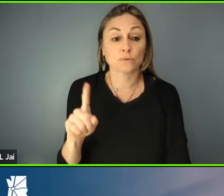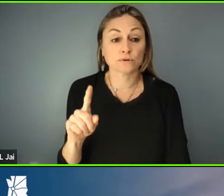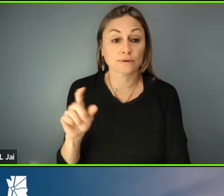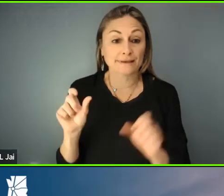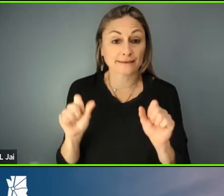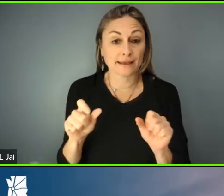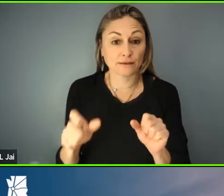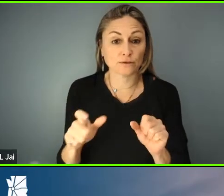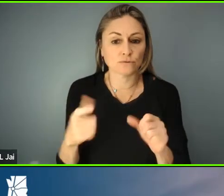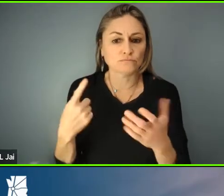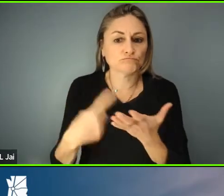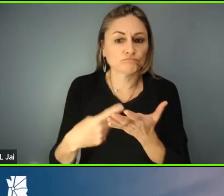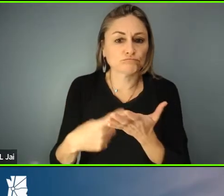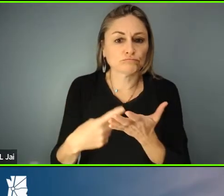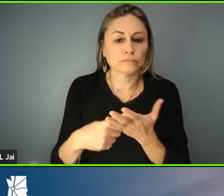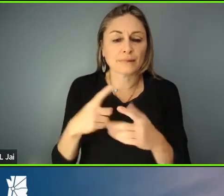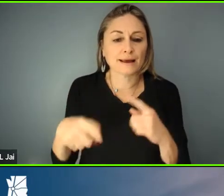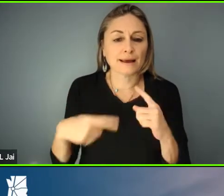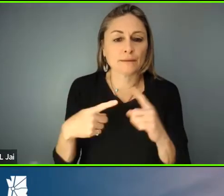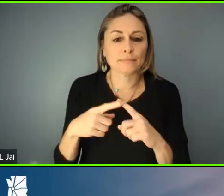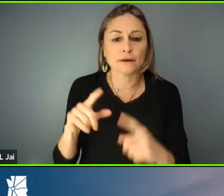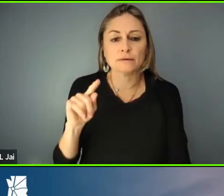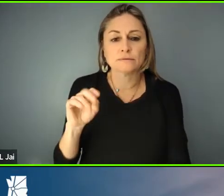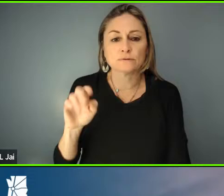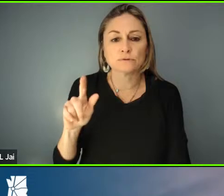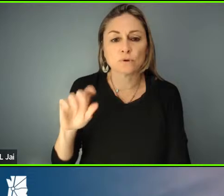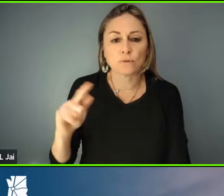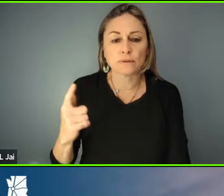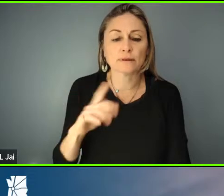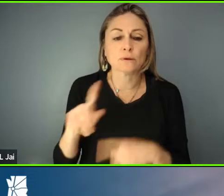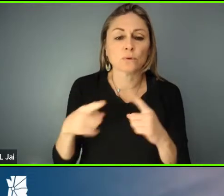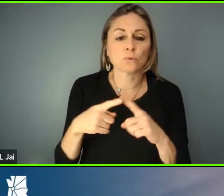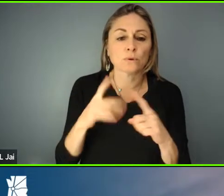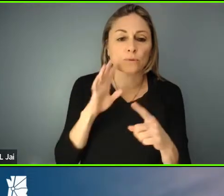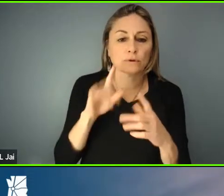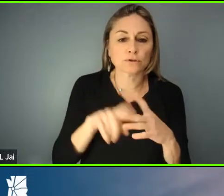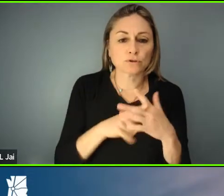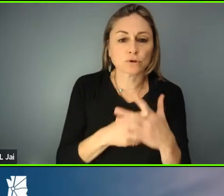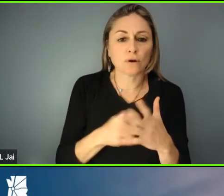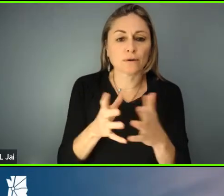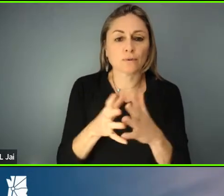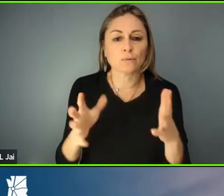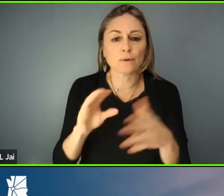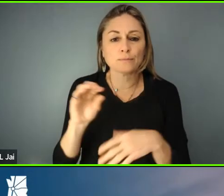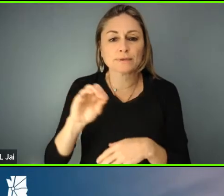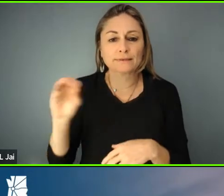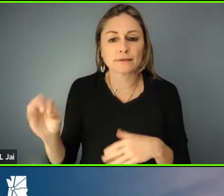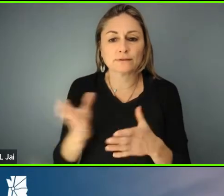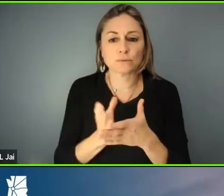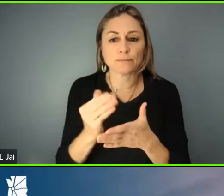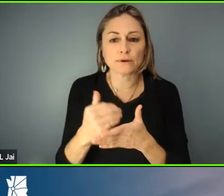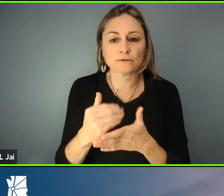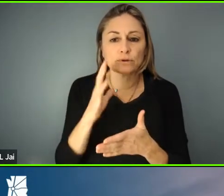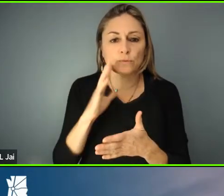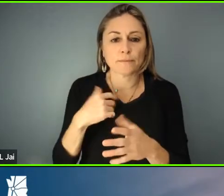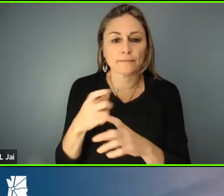to tolling? Like, when will it start? What percentage of budget do you expect to come from tolling?